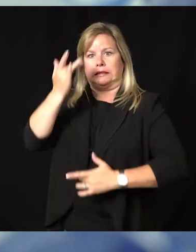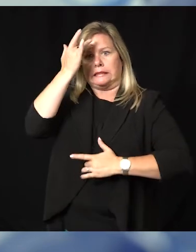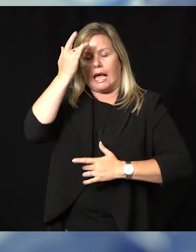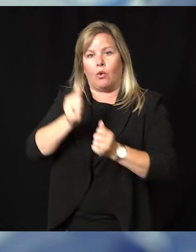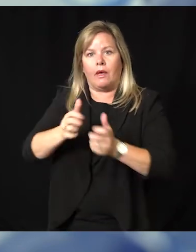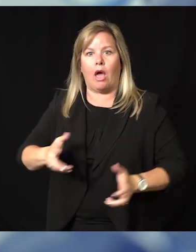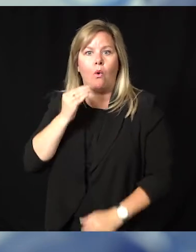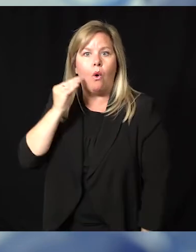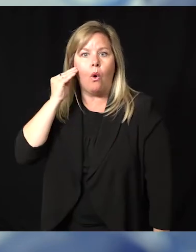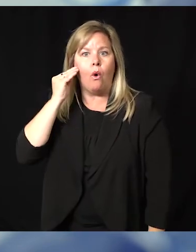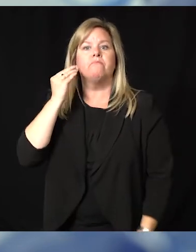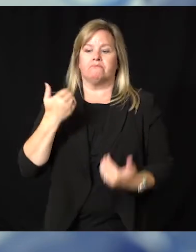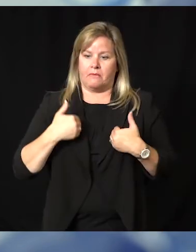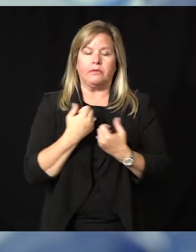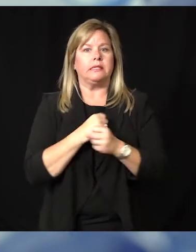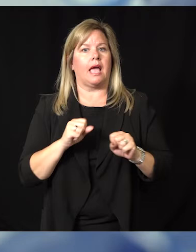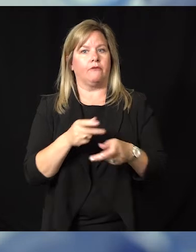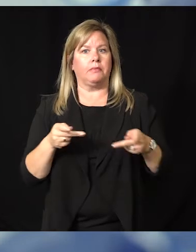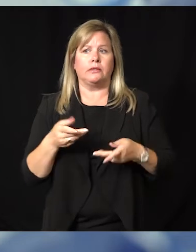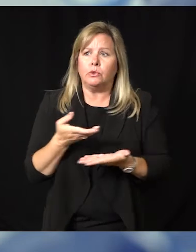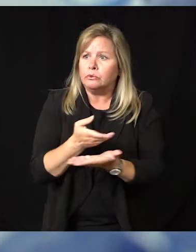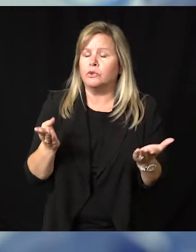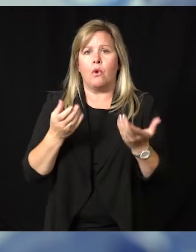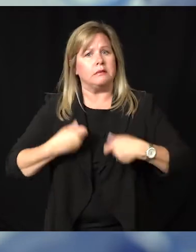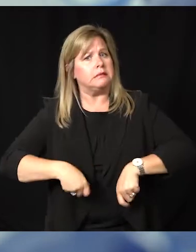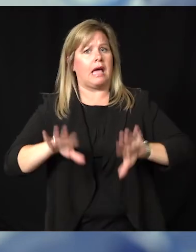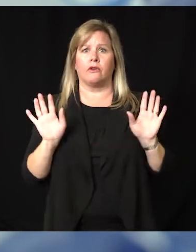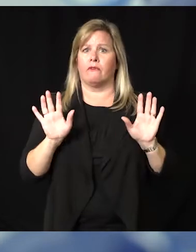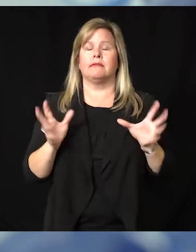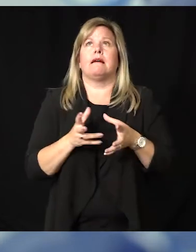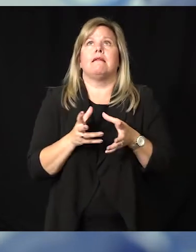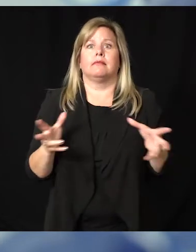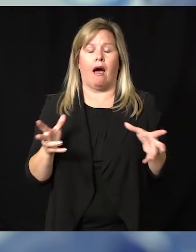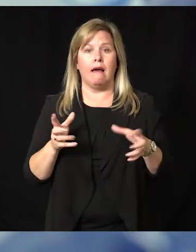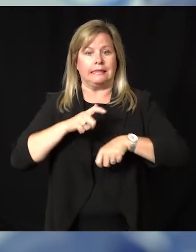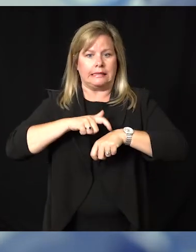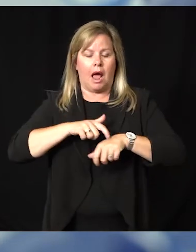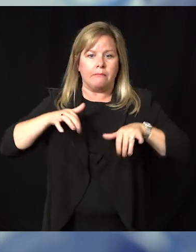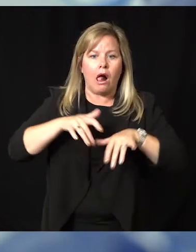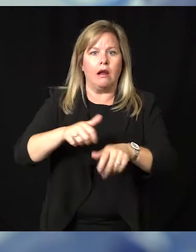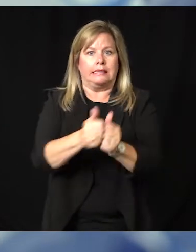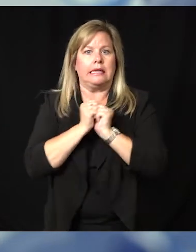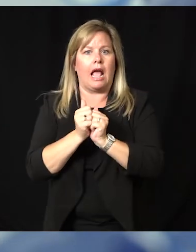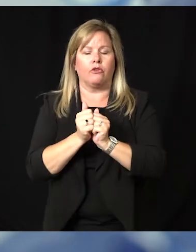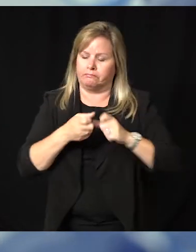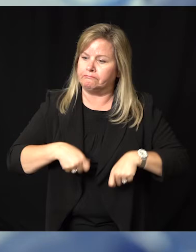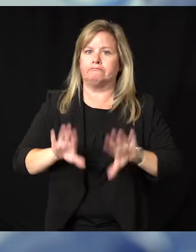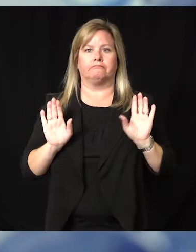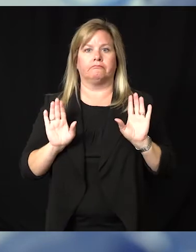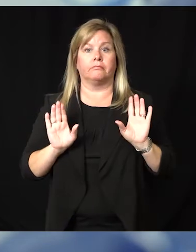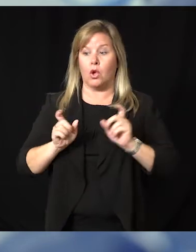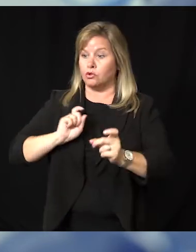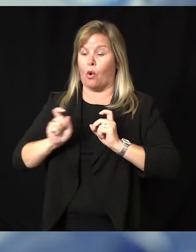place to go. You sacrificed a lot of family gatherings and celebrations. You donated blood when